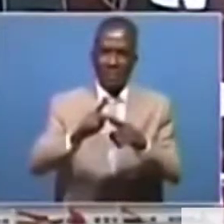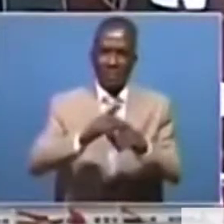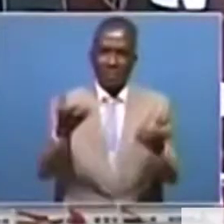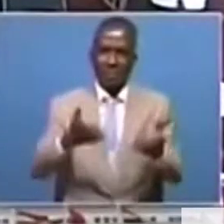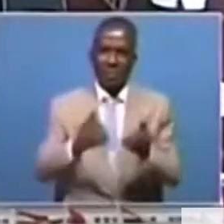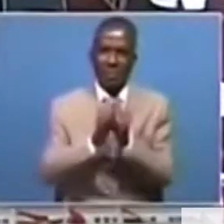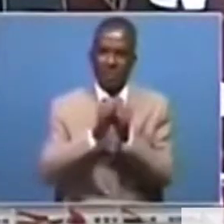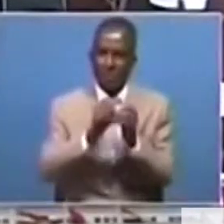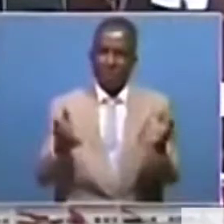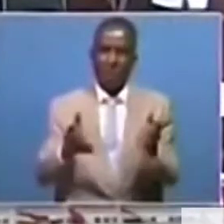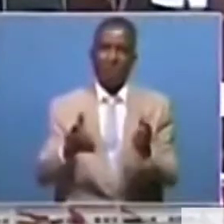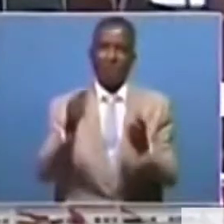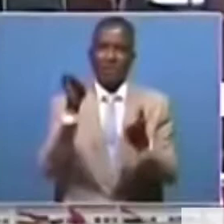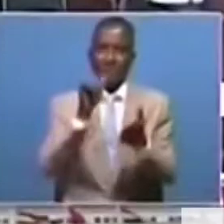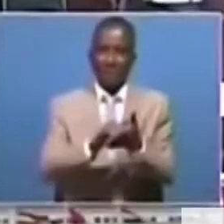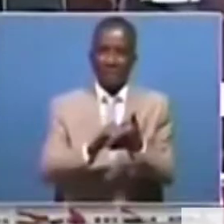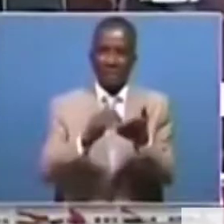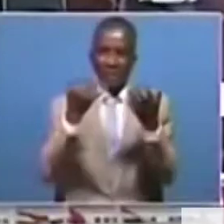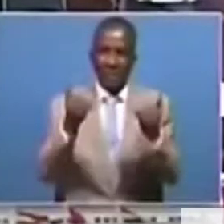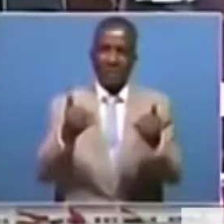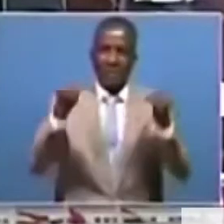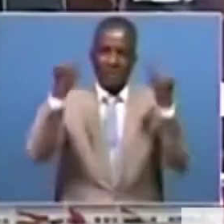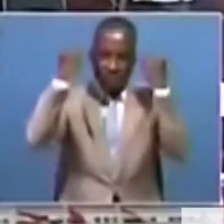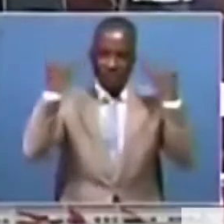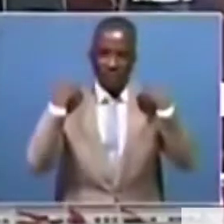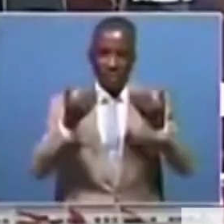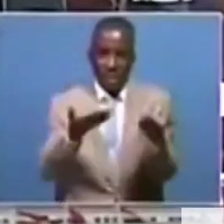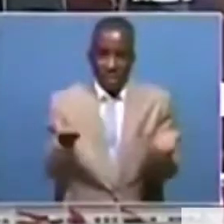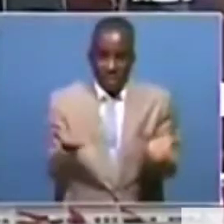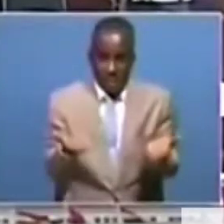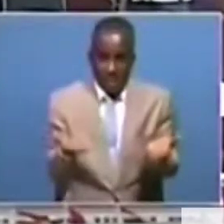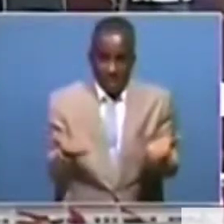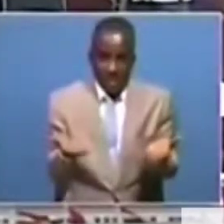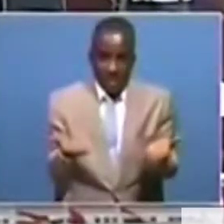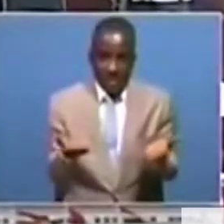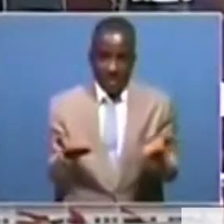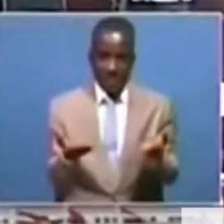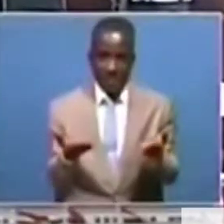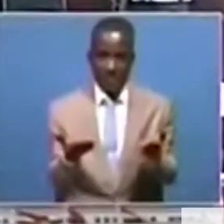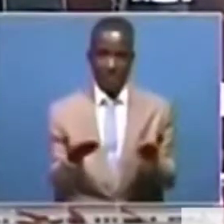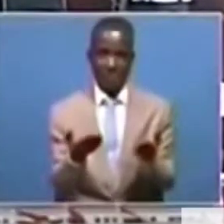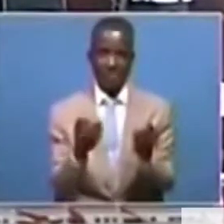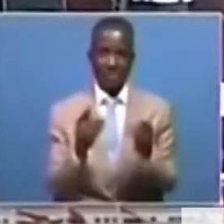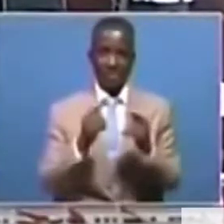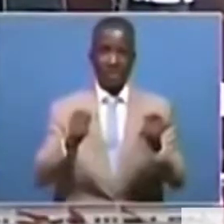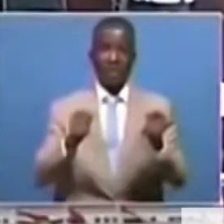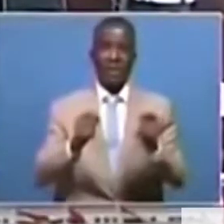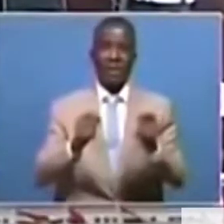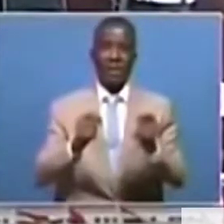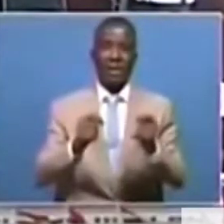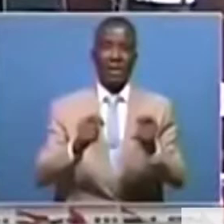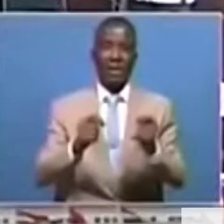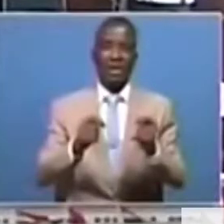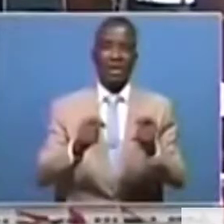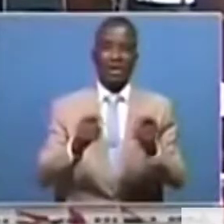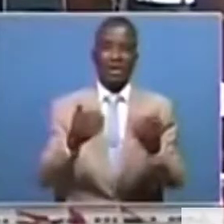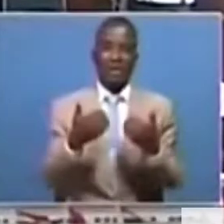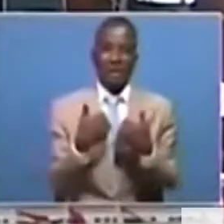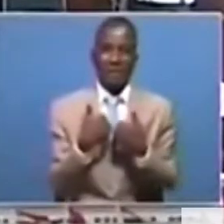absence of express rules to that effect, a trial judge, just like this court, in this trial petition,